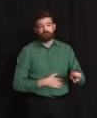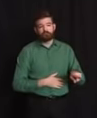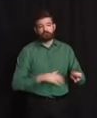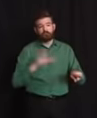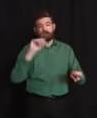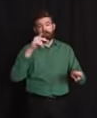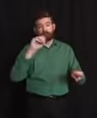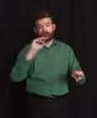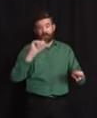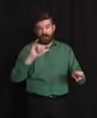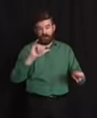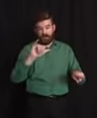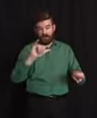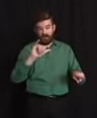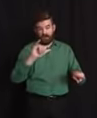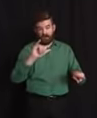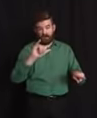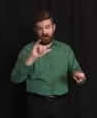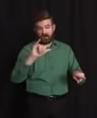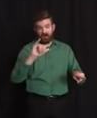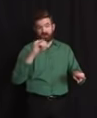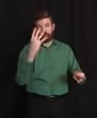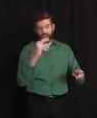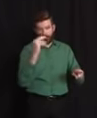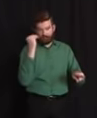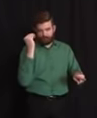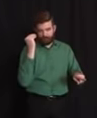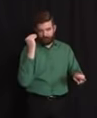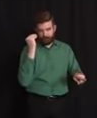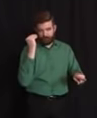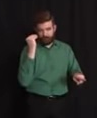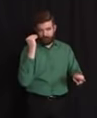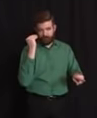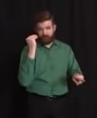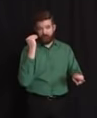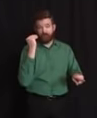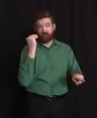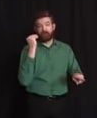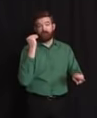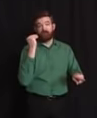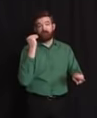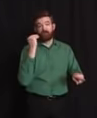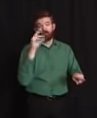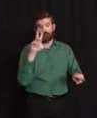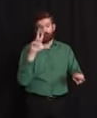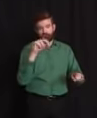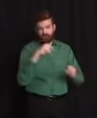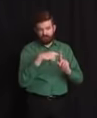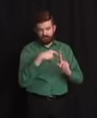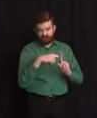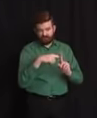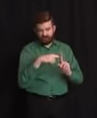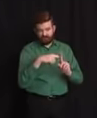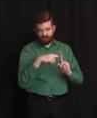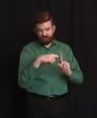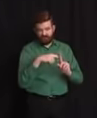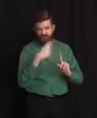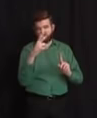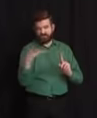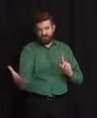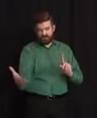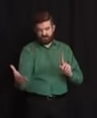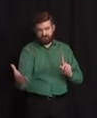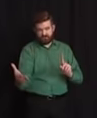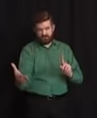County, 4 facilities are affected, reporting 30 cases and 2 deaths.